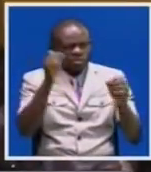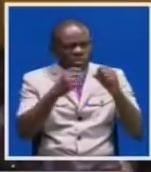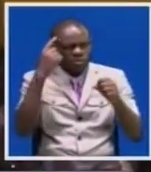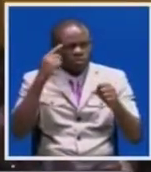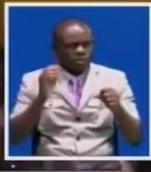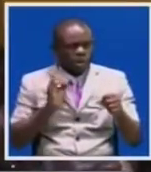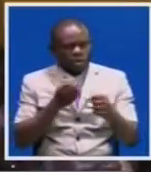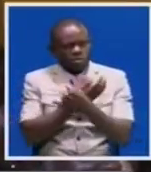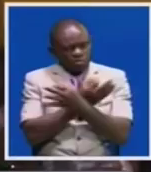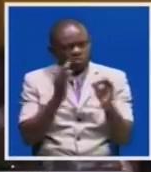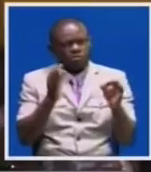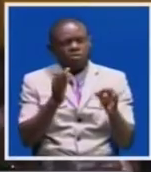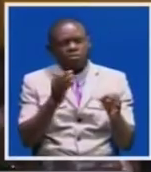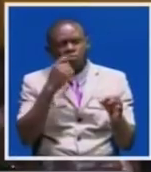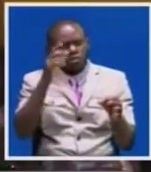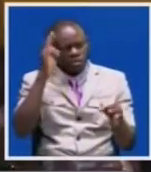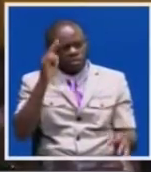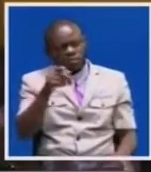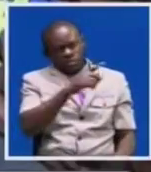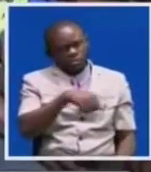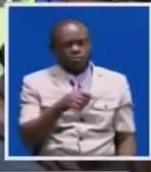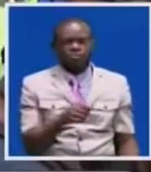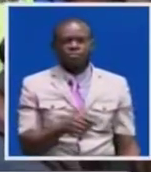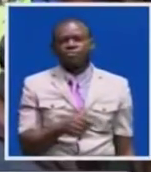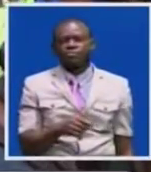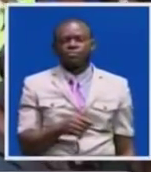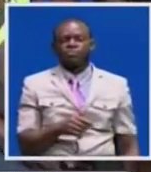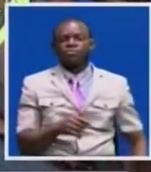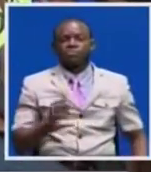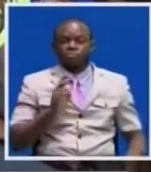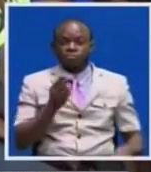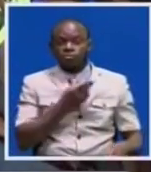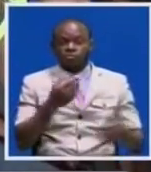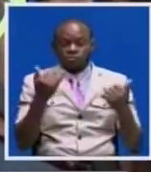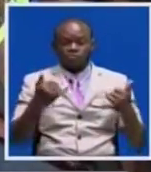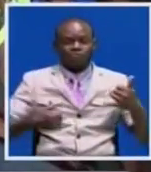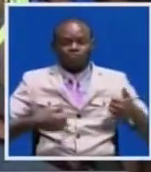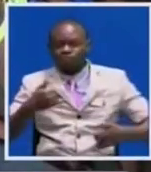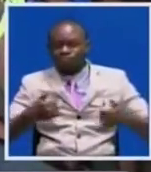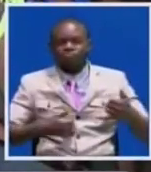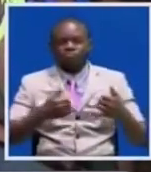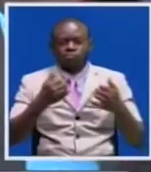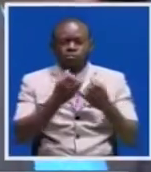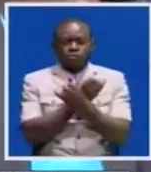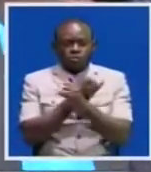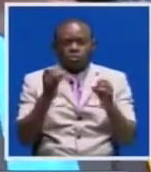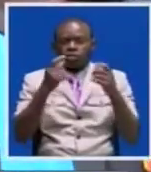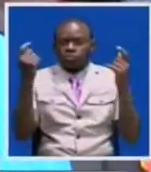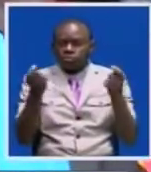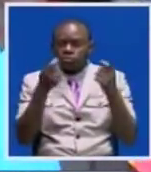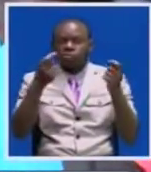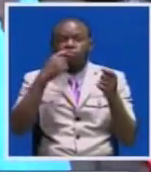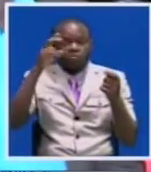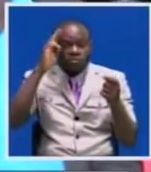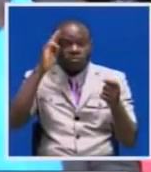independence, we should always recall that it came about due to the courage and outstanding responsibility by